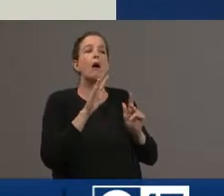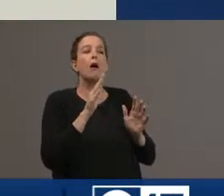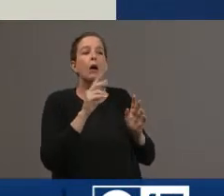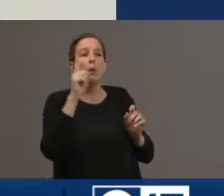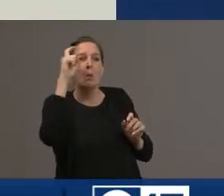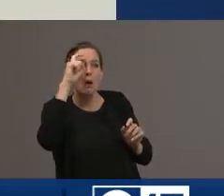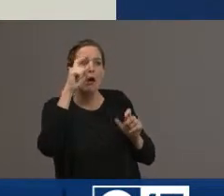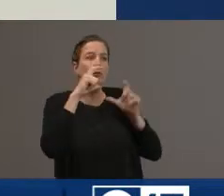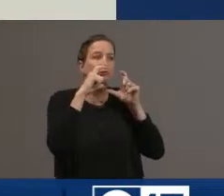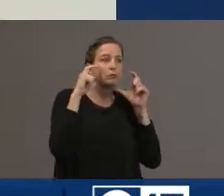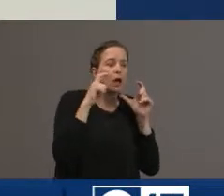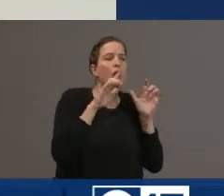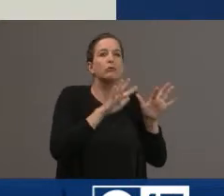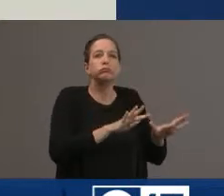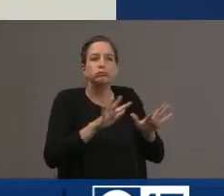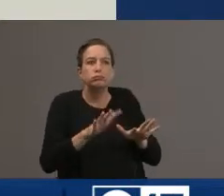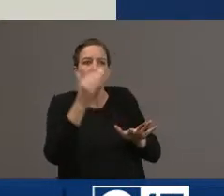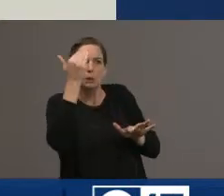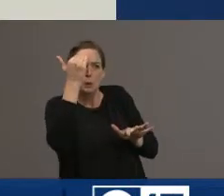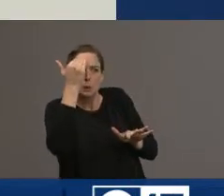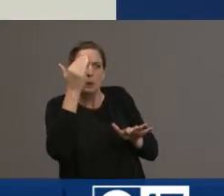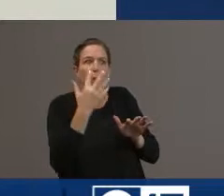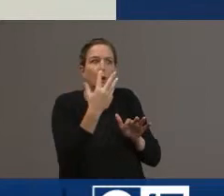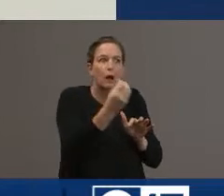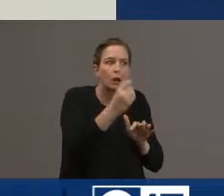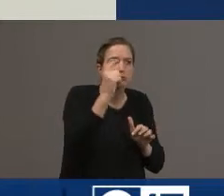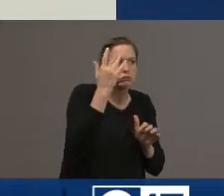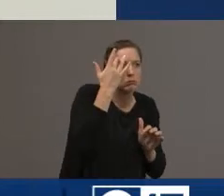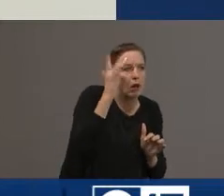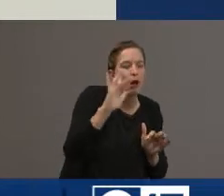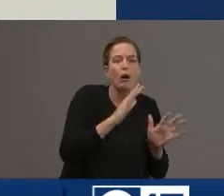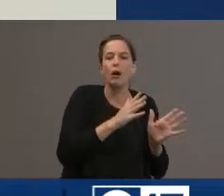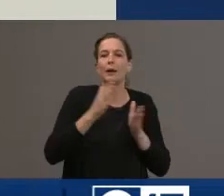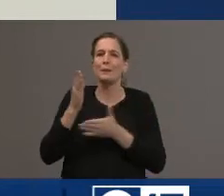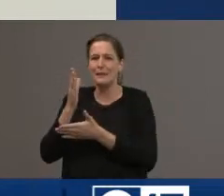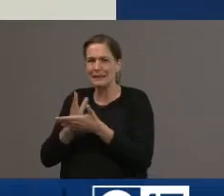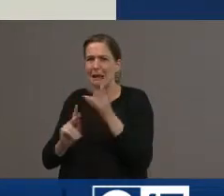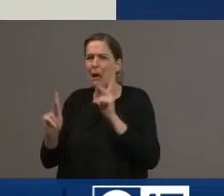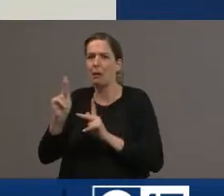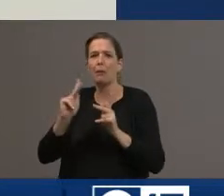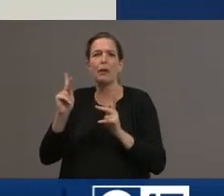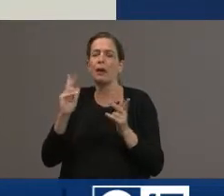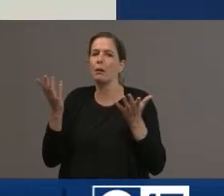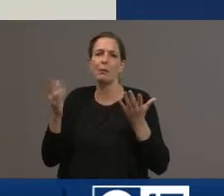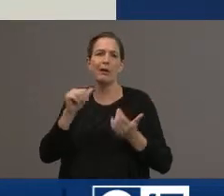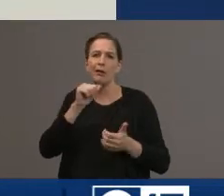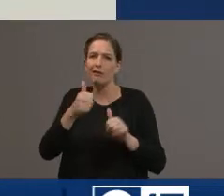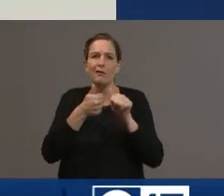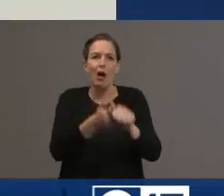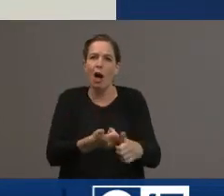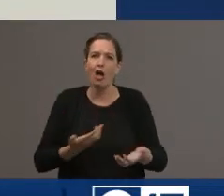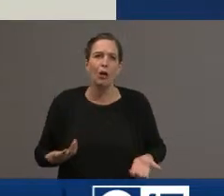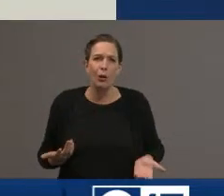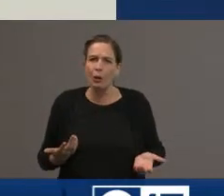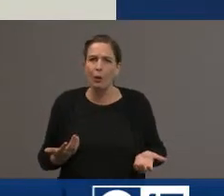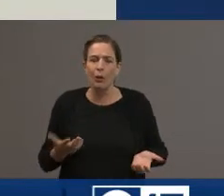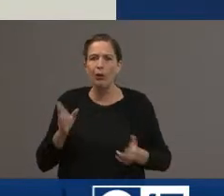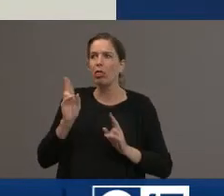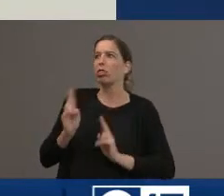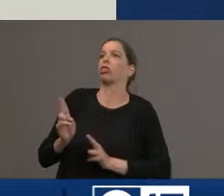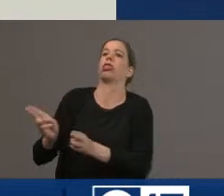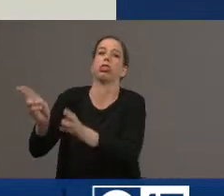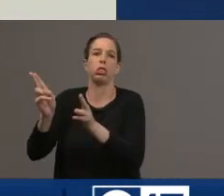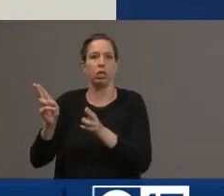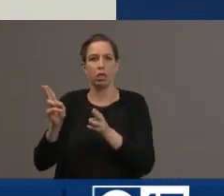some speeding in the business community, and we need to slow down. So the graphic I'd like